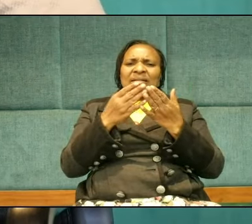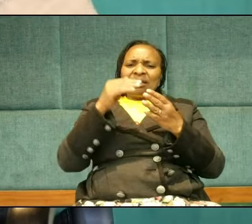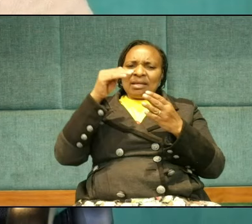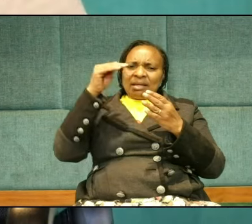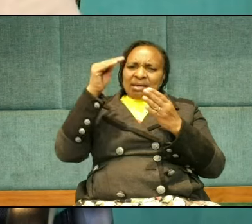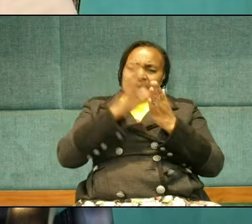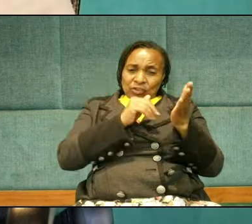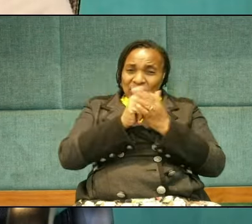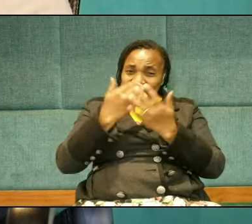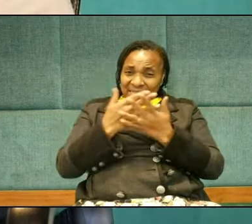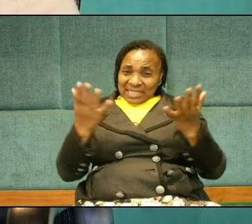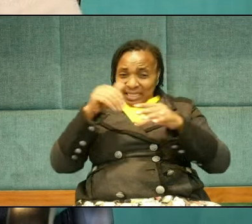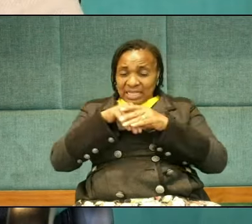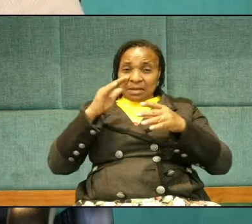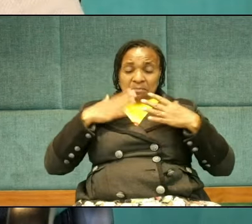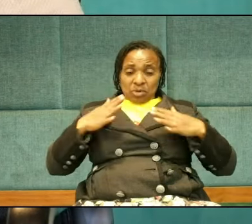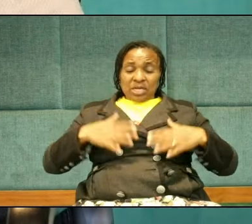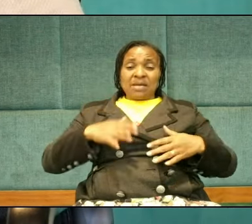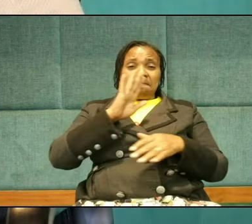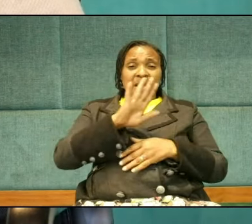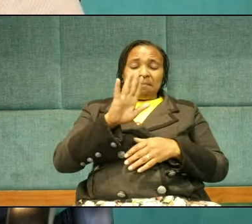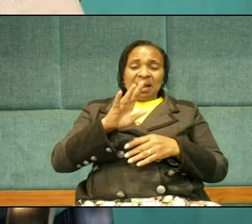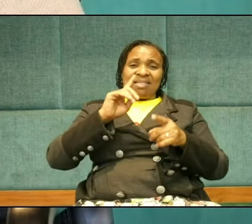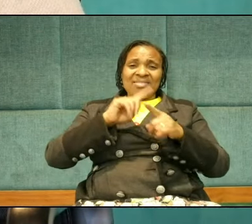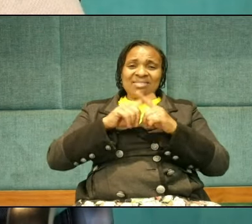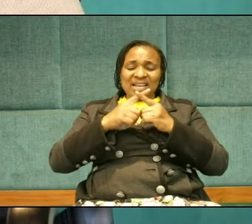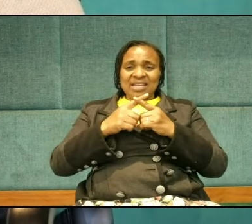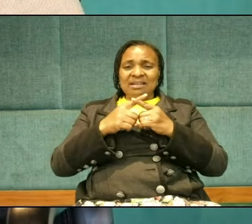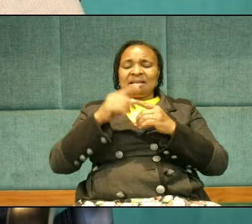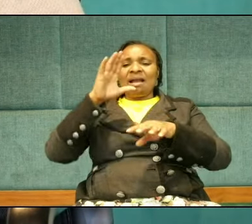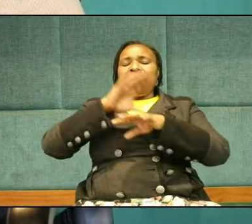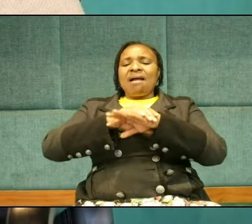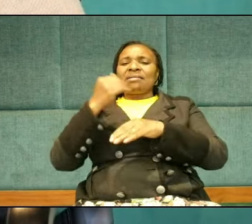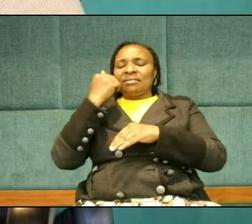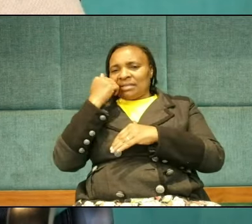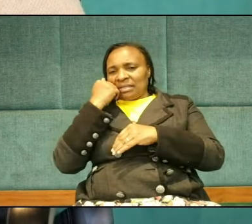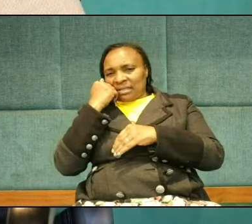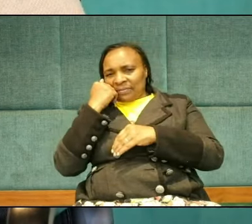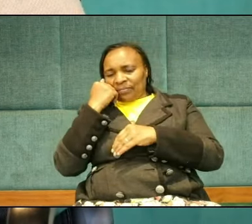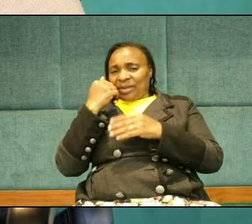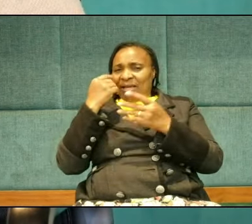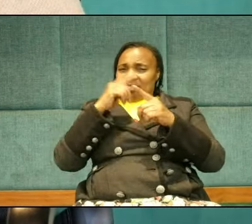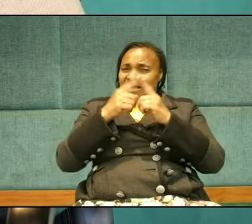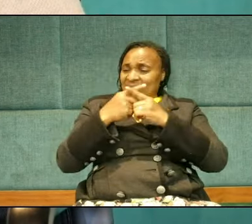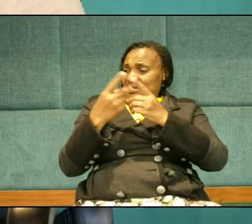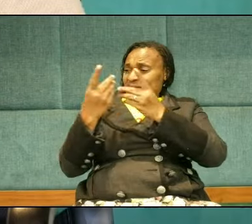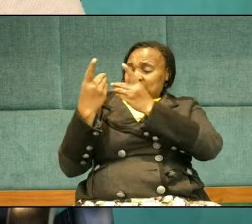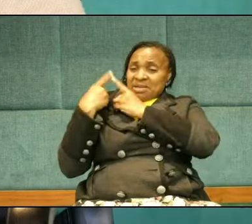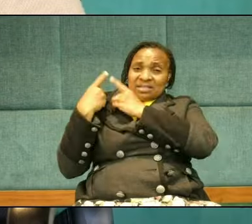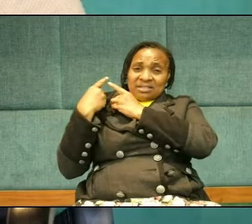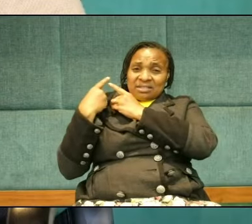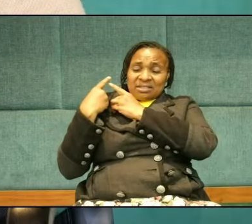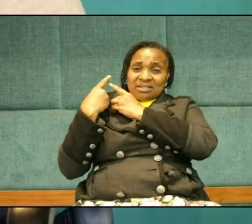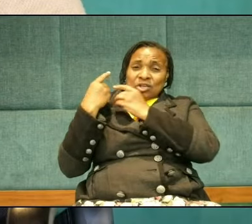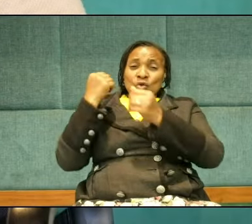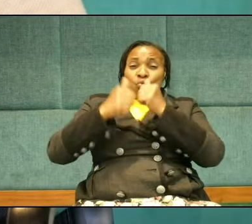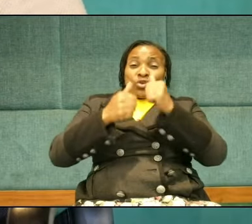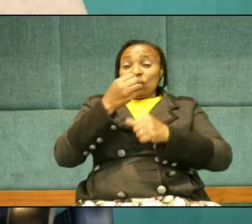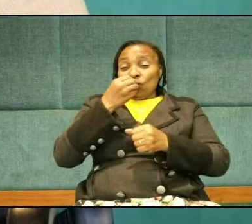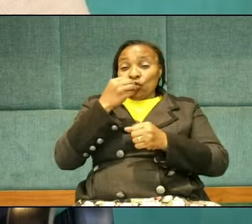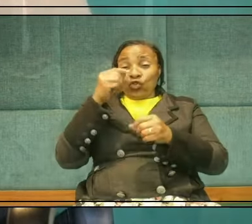it will do many things to your body, and you might get some diseases if it depends on the kind of food that you